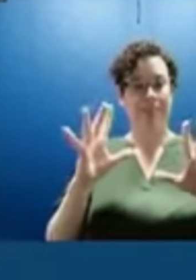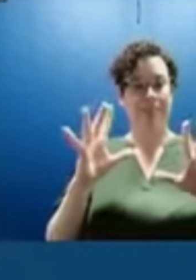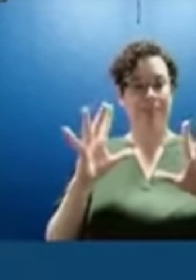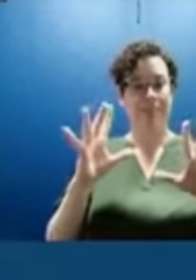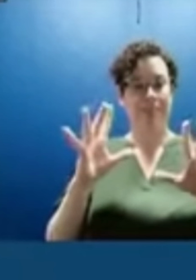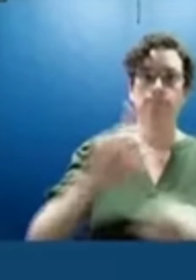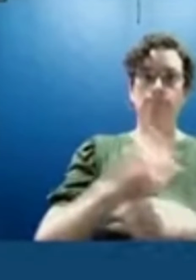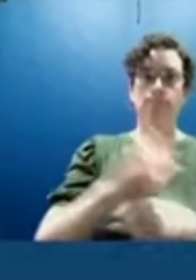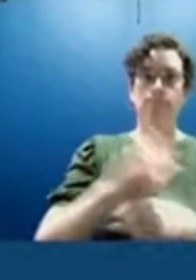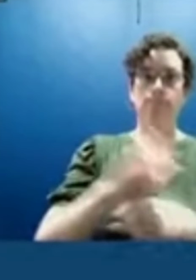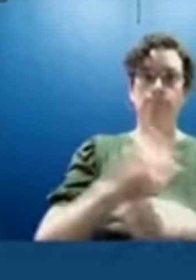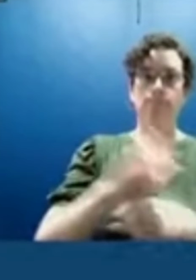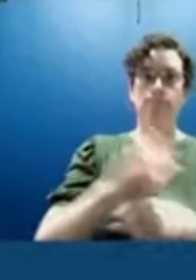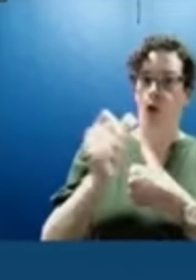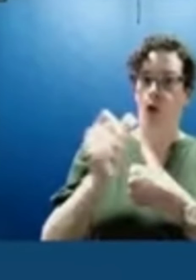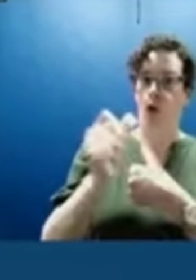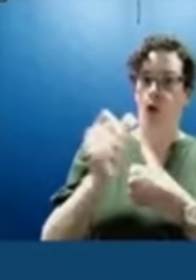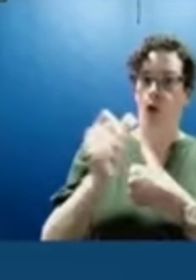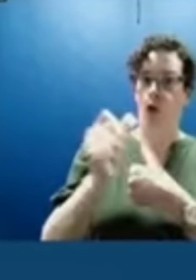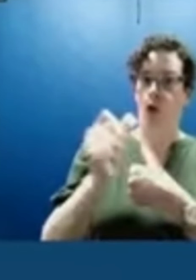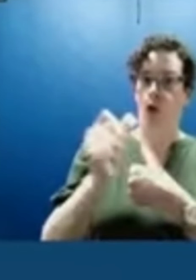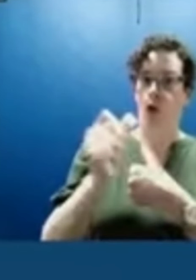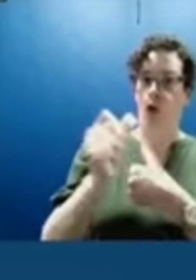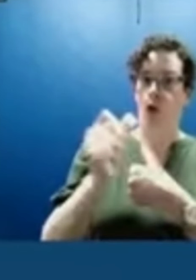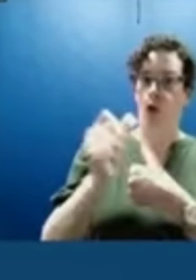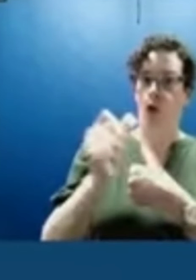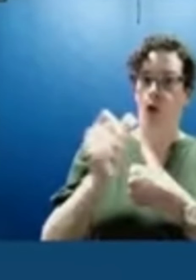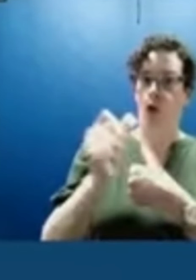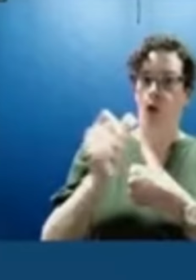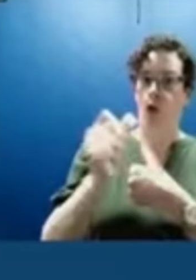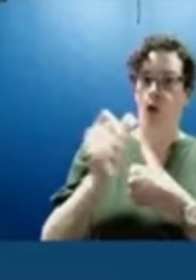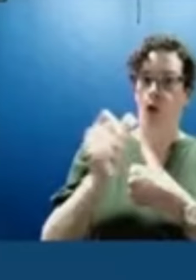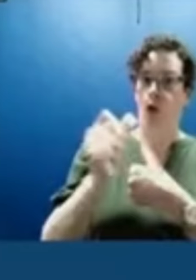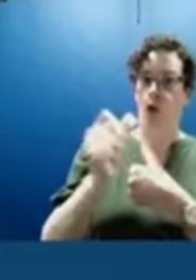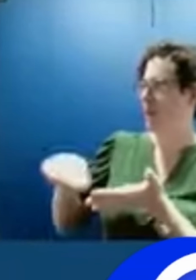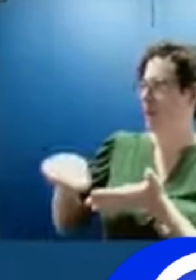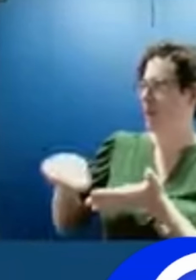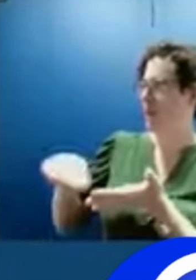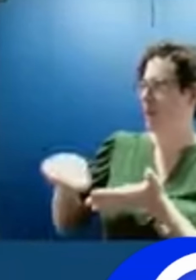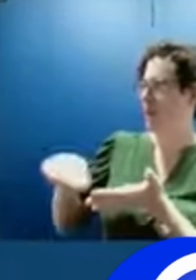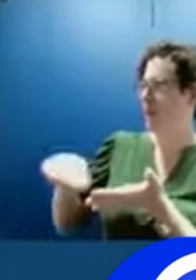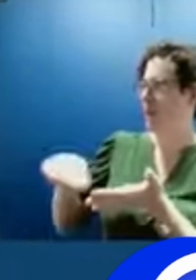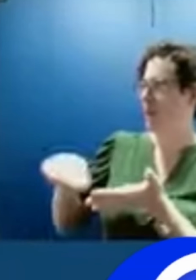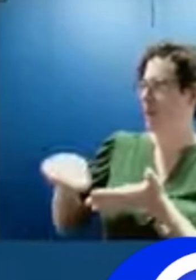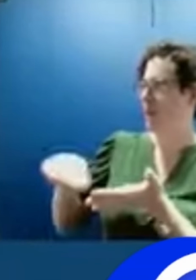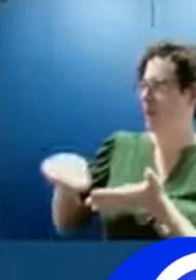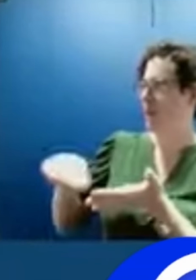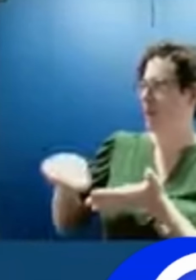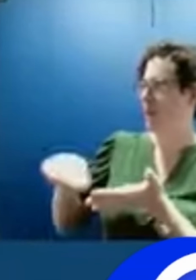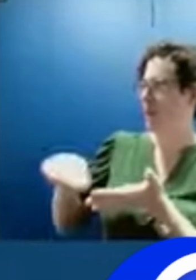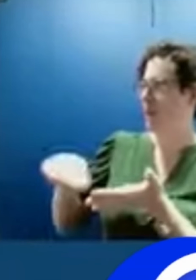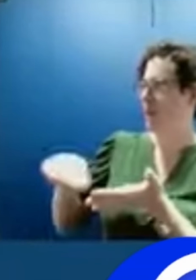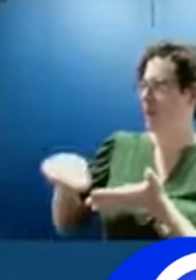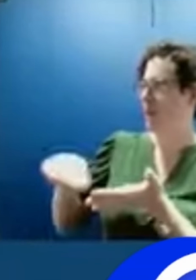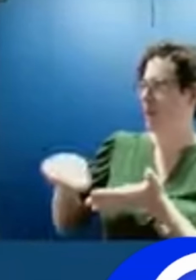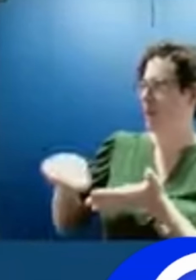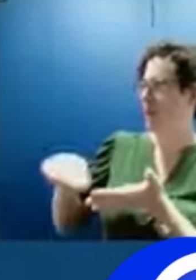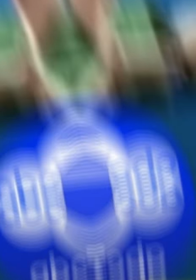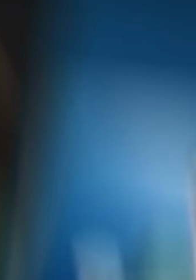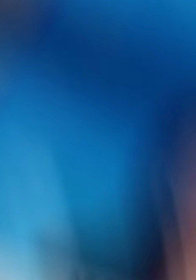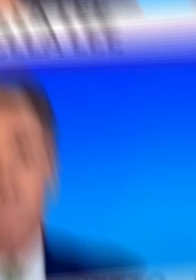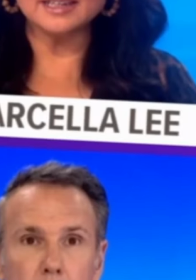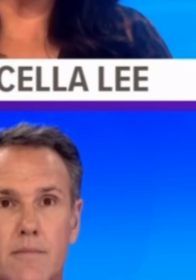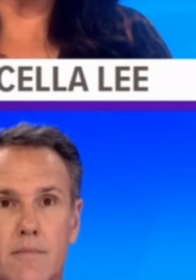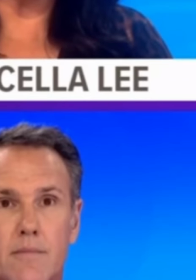nonsense that Governor DeSantis has been talking about. Let's just jump into it because Governor Newsom, you need to get your shit